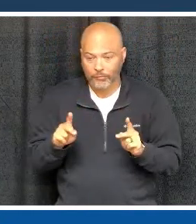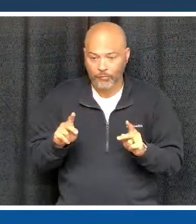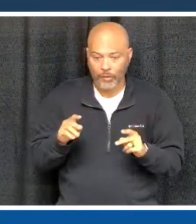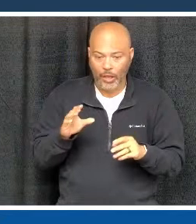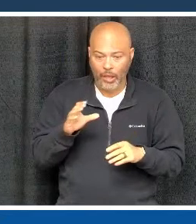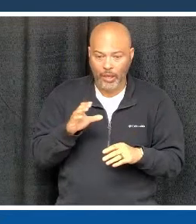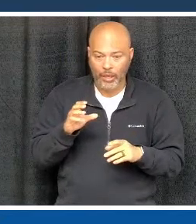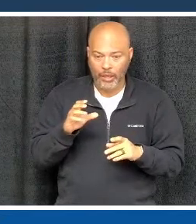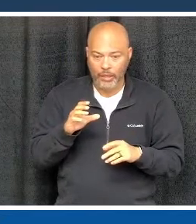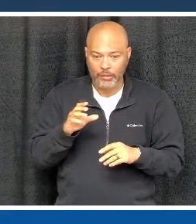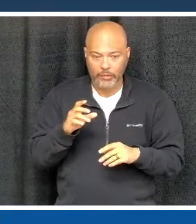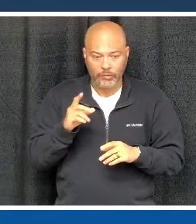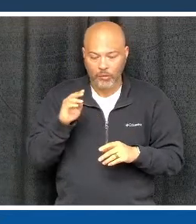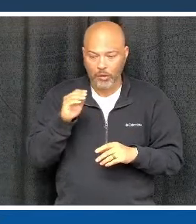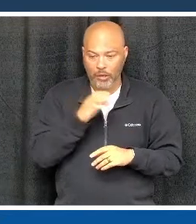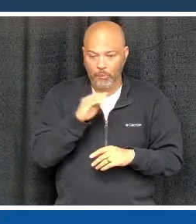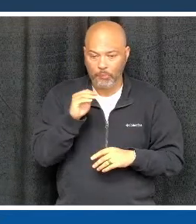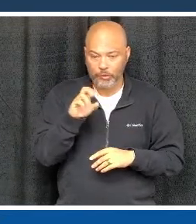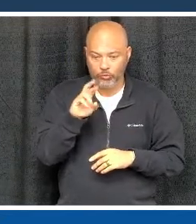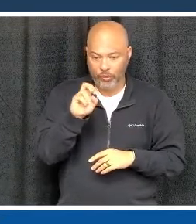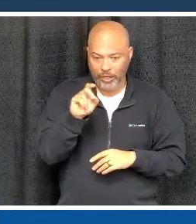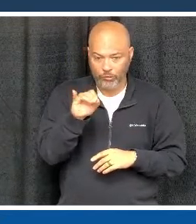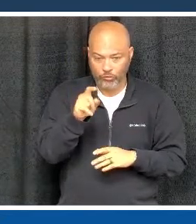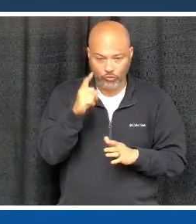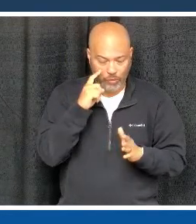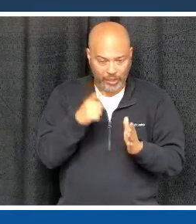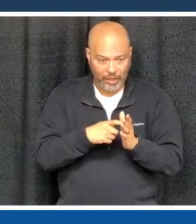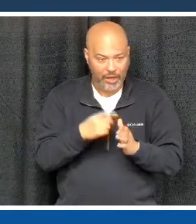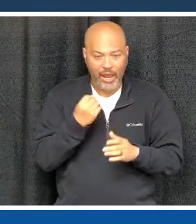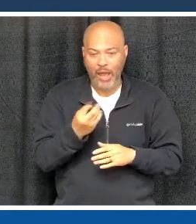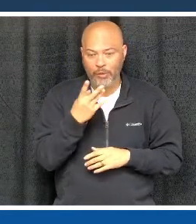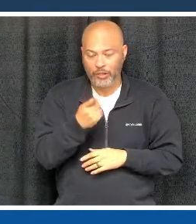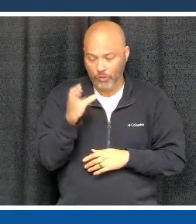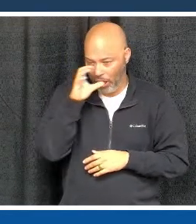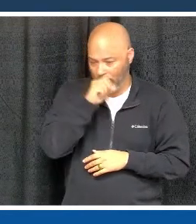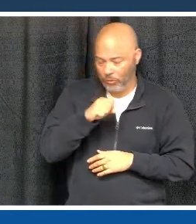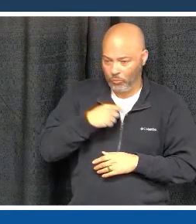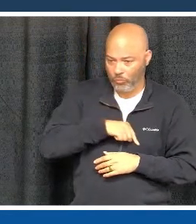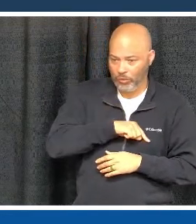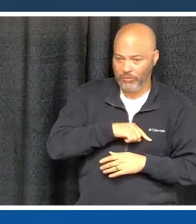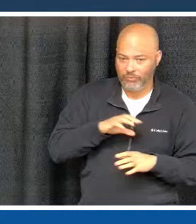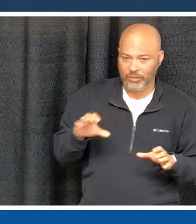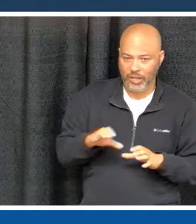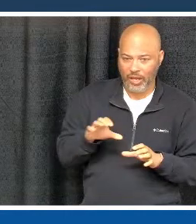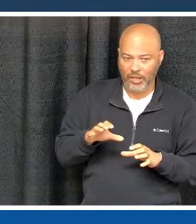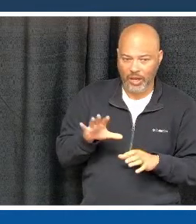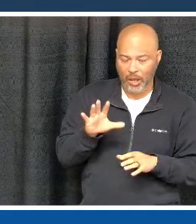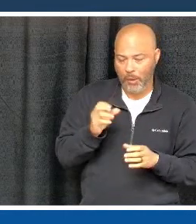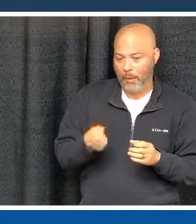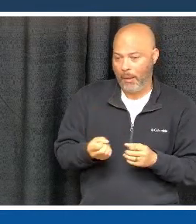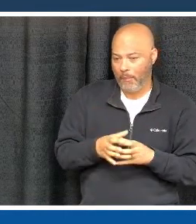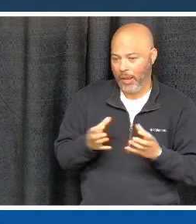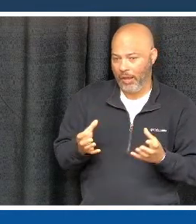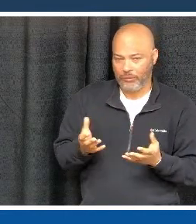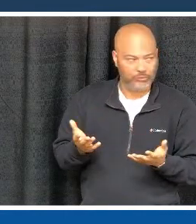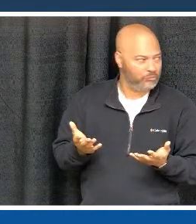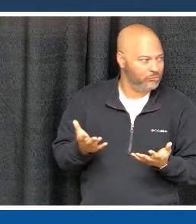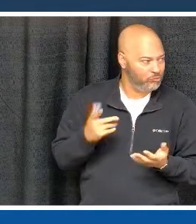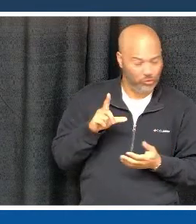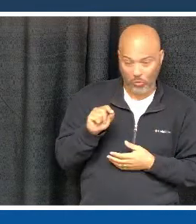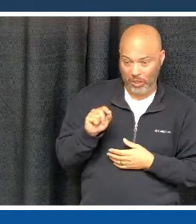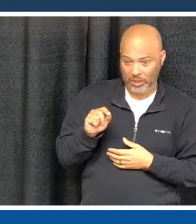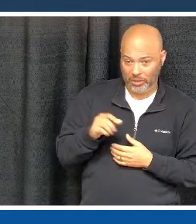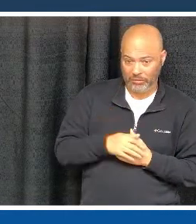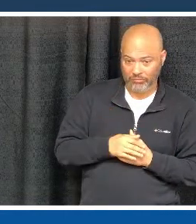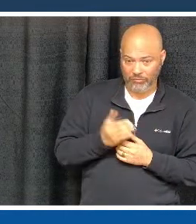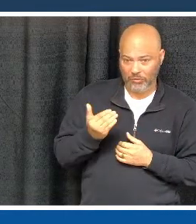Reynolds, you're recognized. Hi, how many do you estimate we've done this year about of these? Is this like I 20,